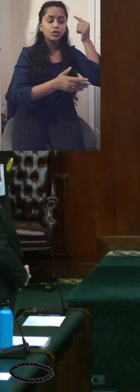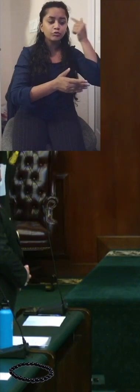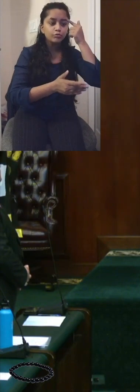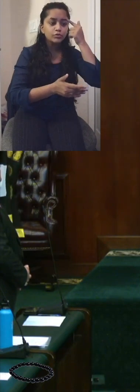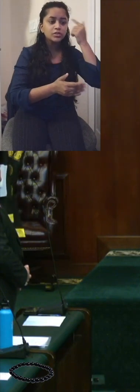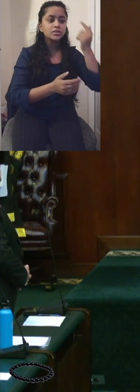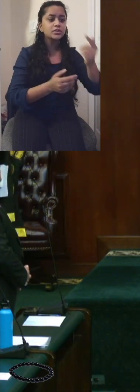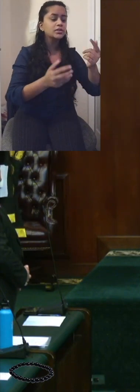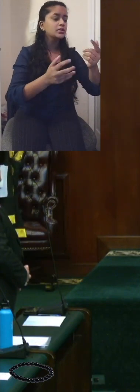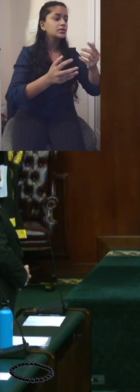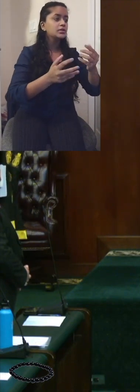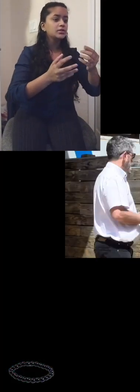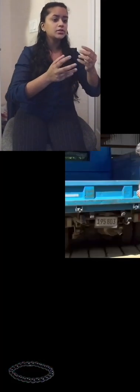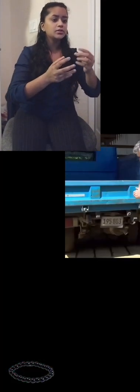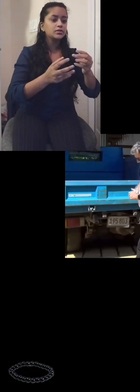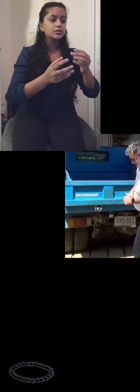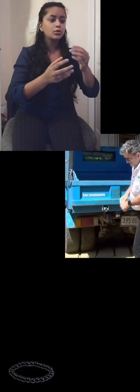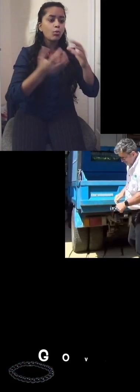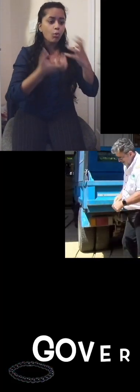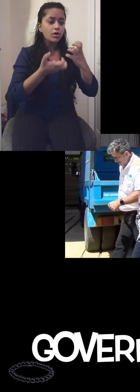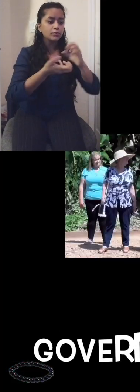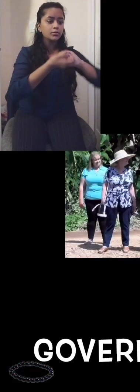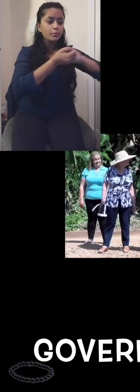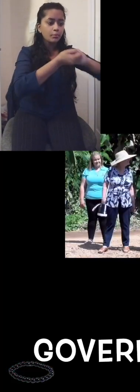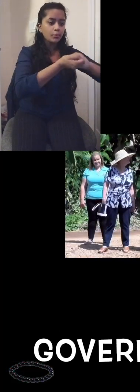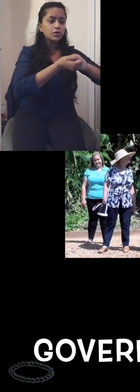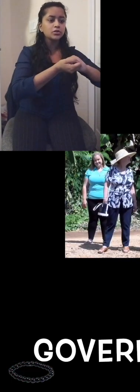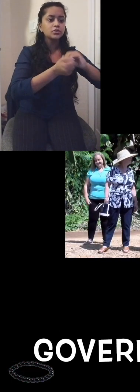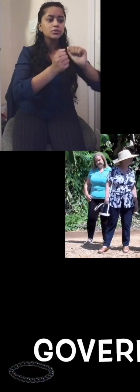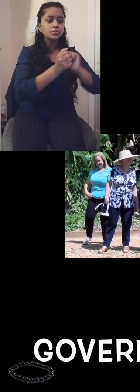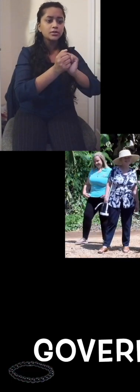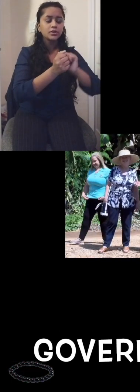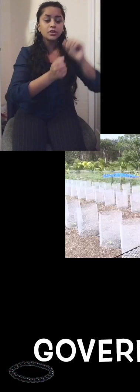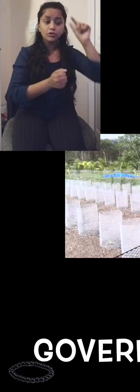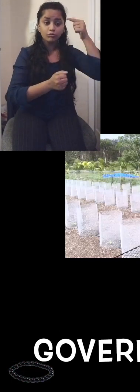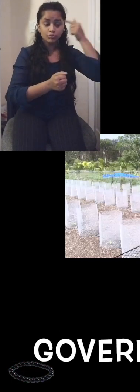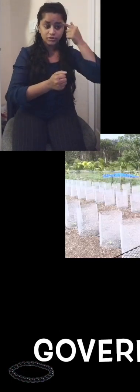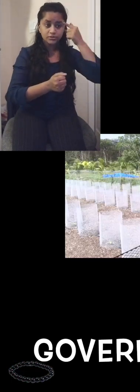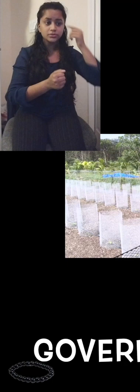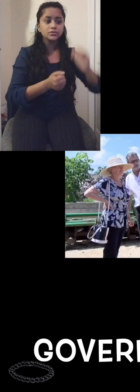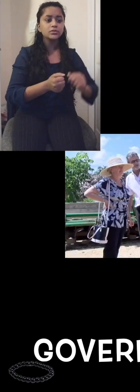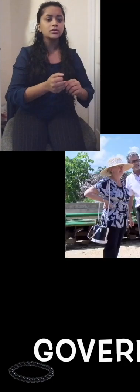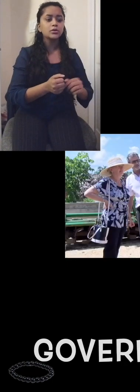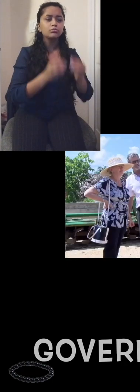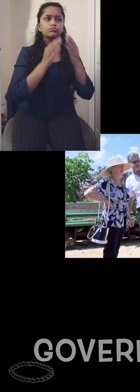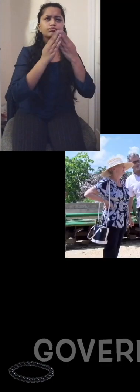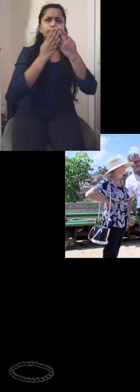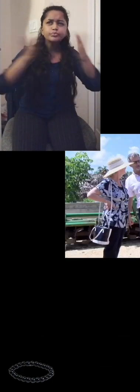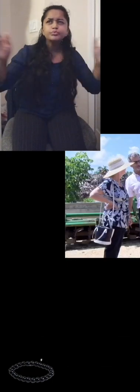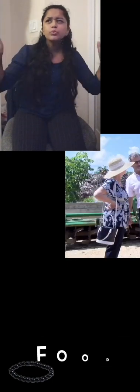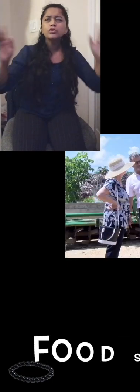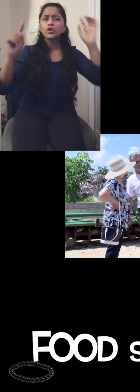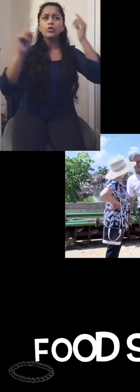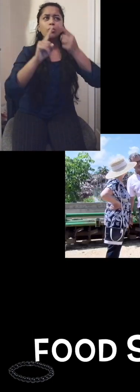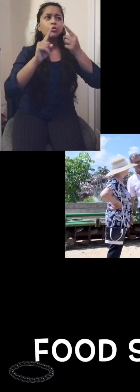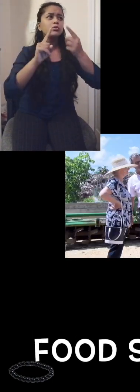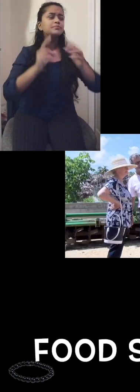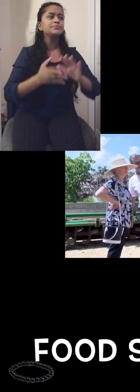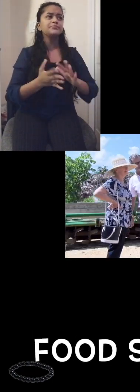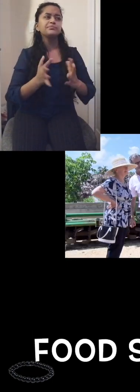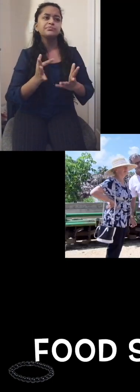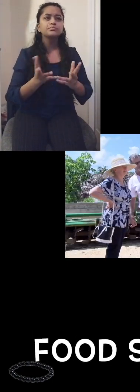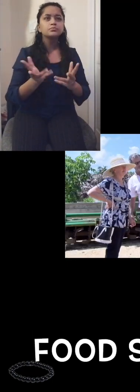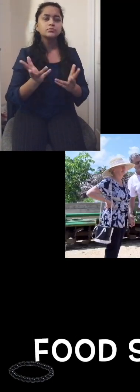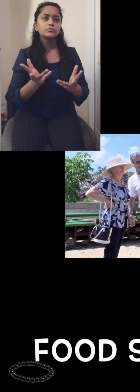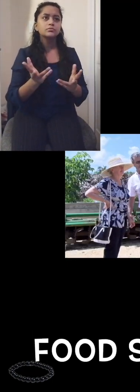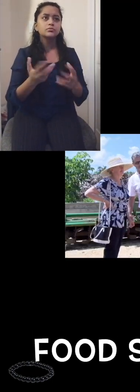governance very seriously, and that I'm doing that in partnership with the government. But more broadly, I think my